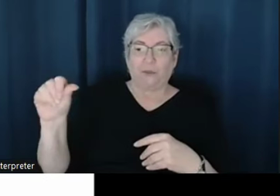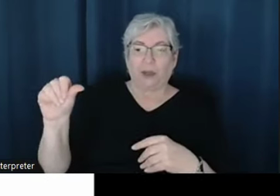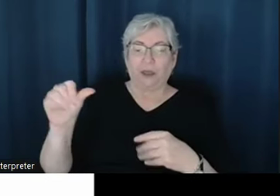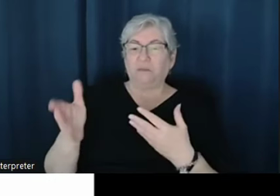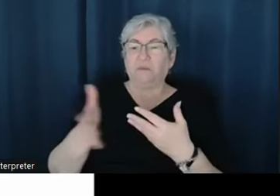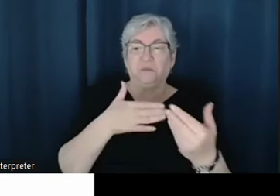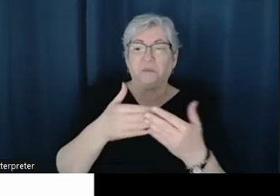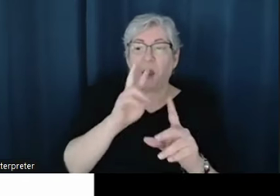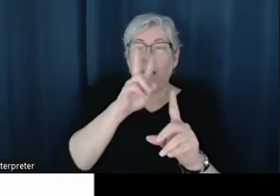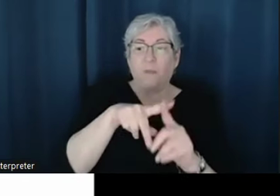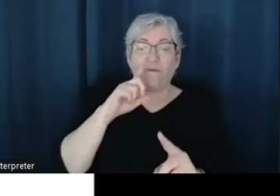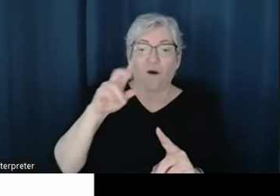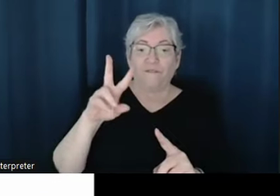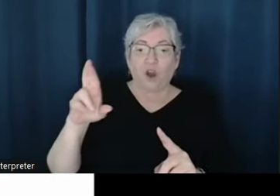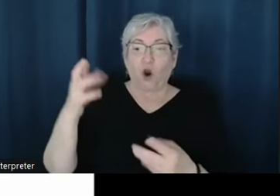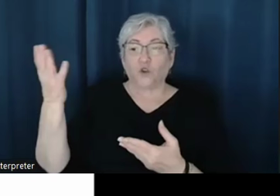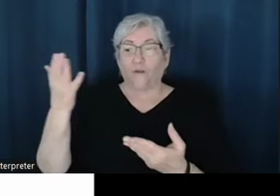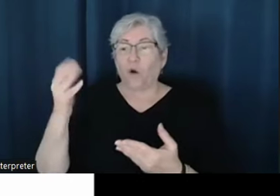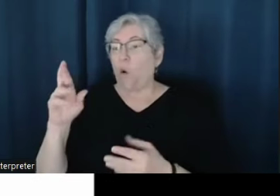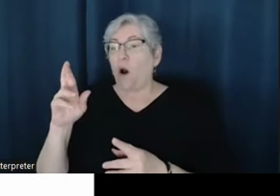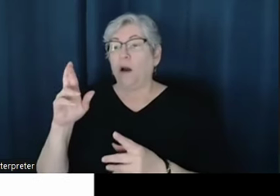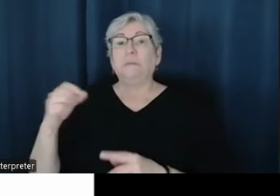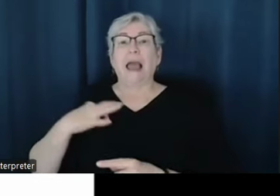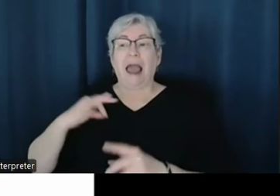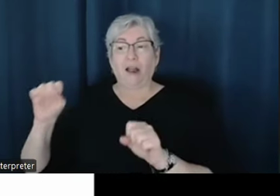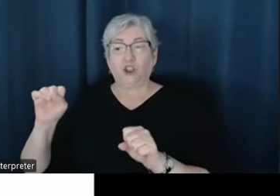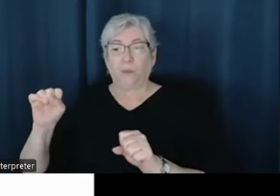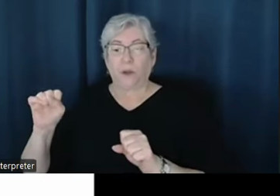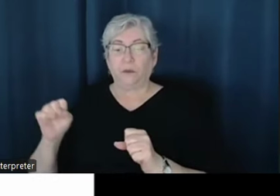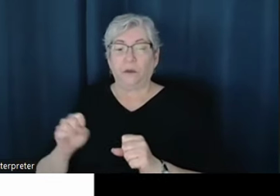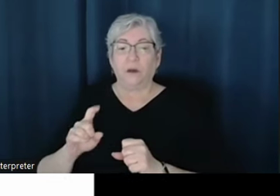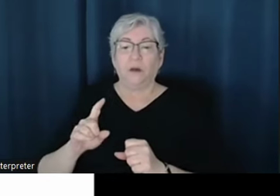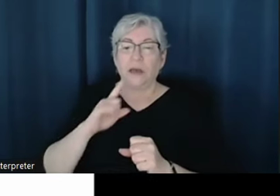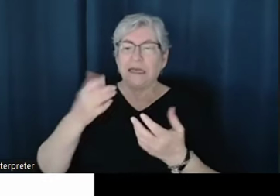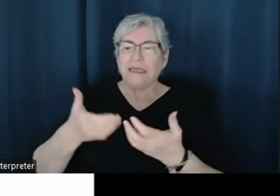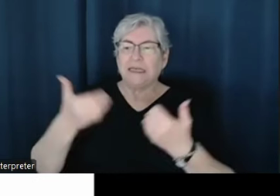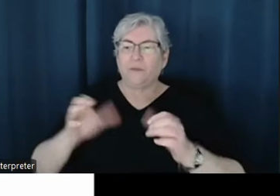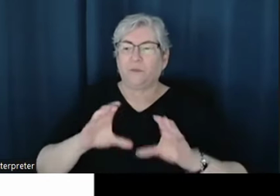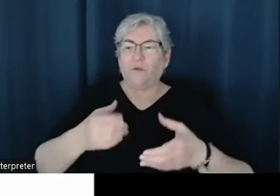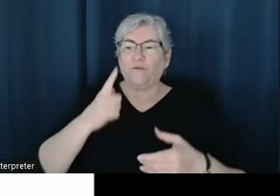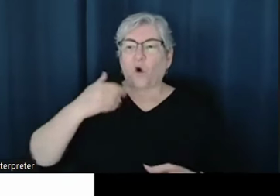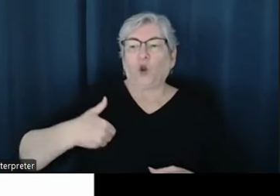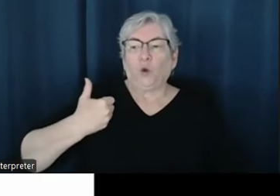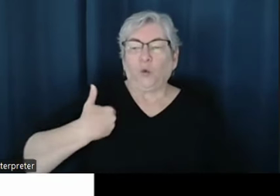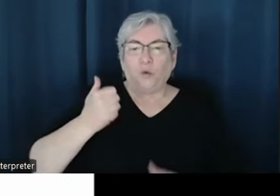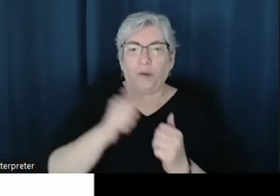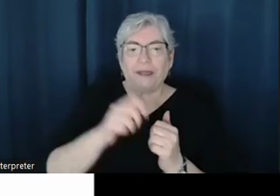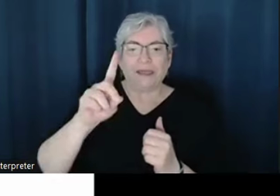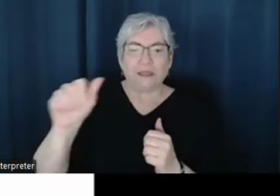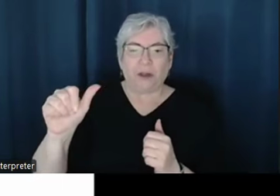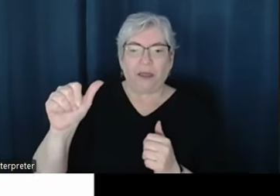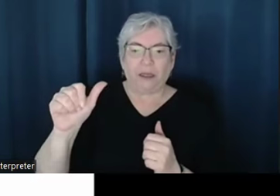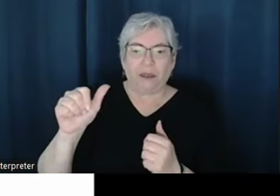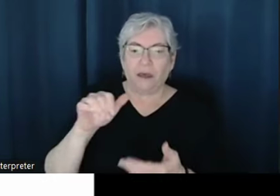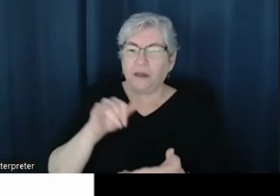not they've applied for VR services, whether or not they've been eligible. Now, there's a separate category of youth with disabilities that are